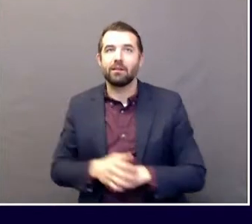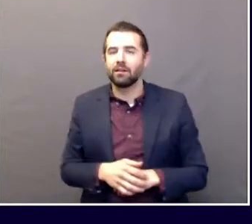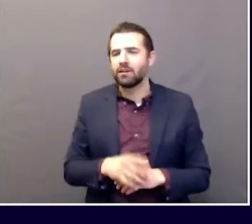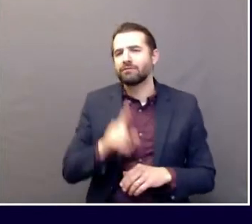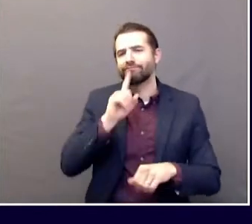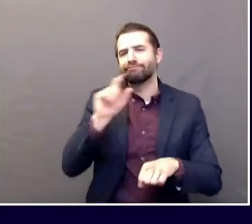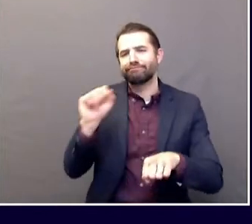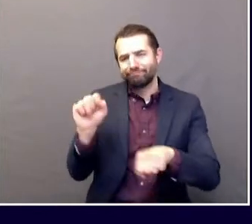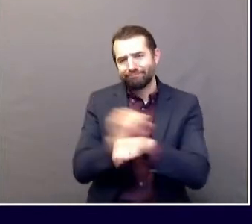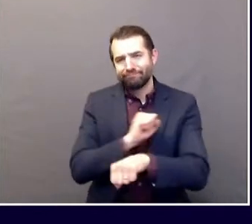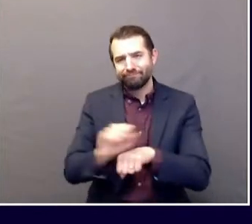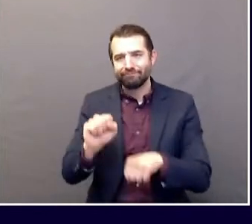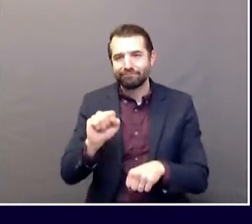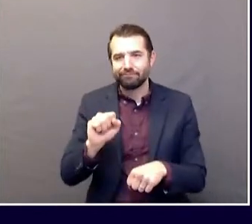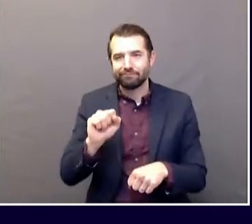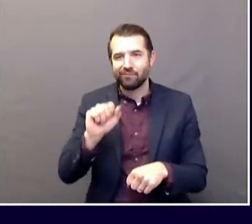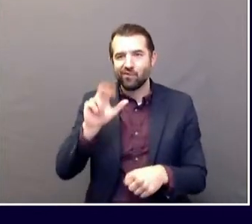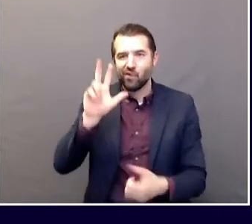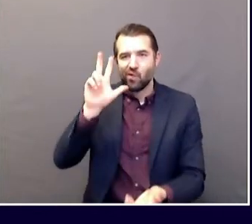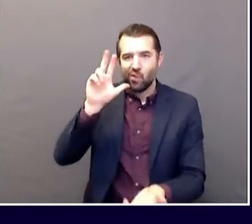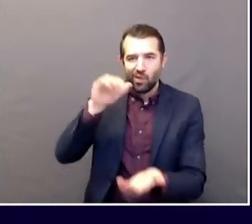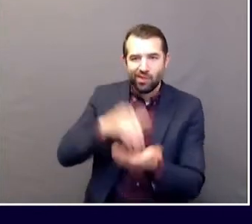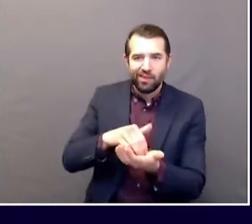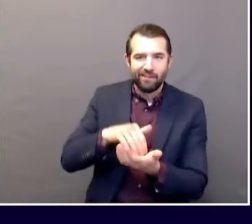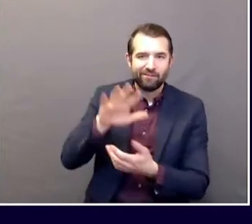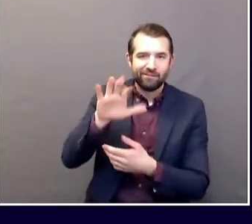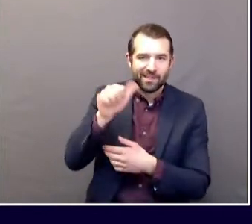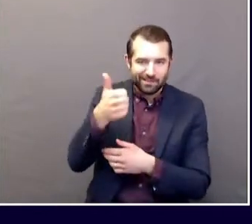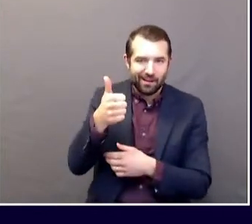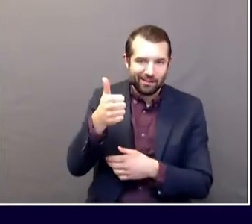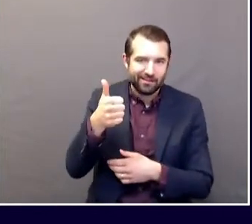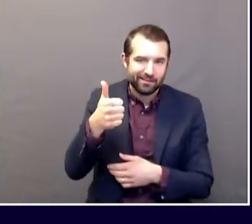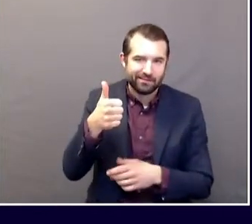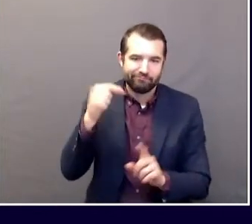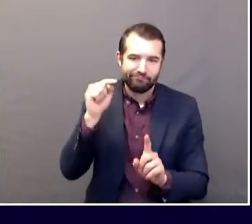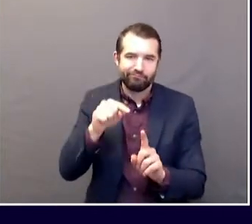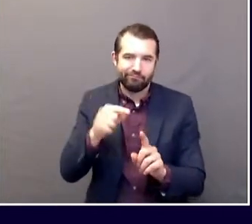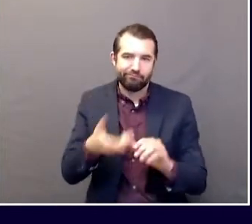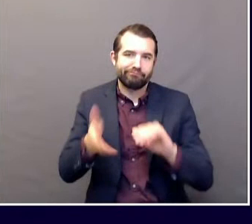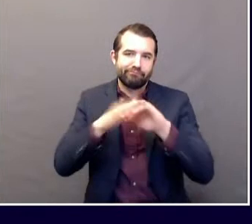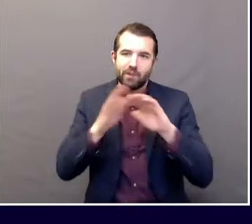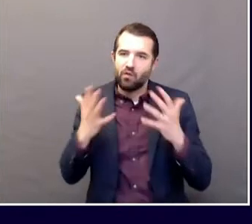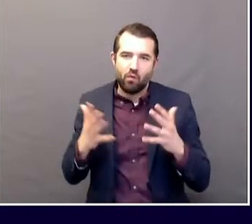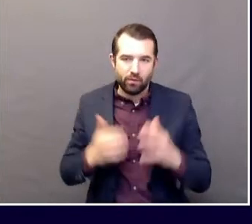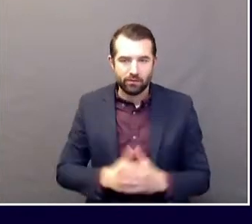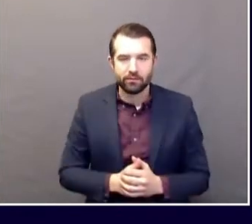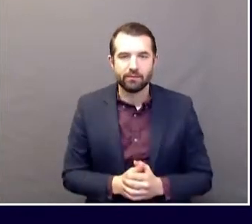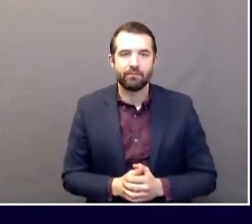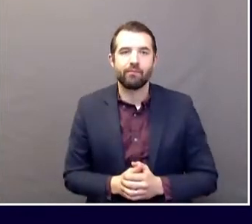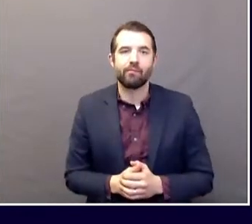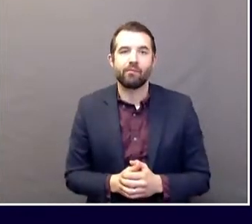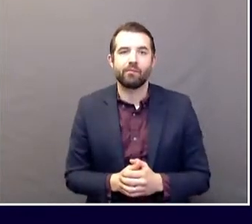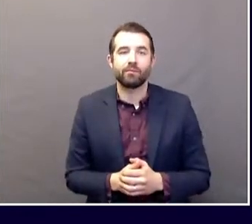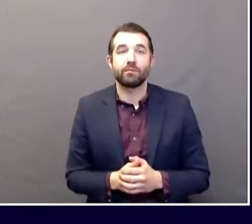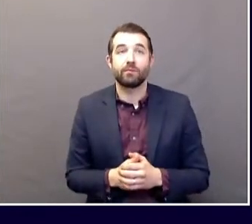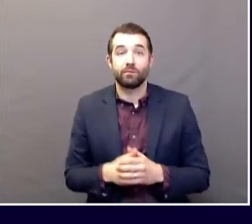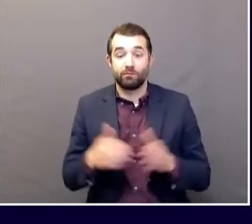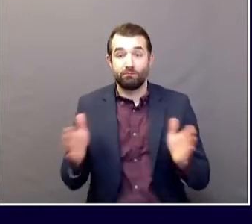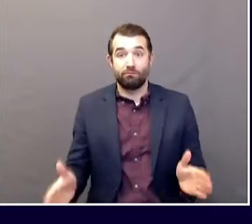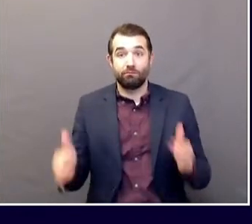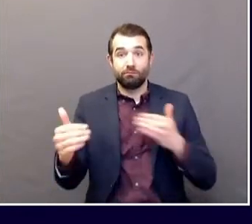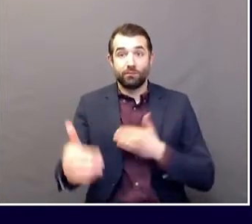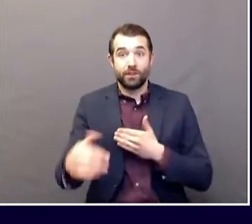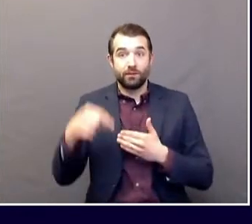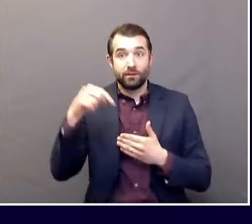that 5,265, but 3,510. That reflects both a recognition of the 6th